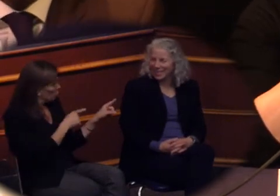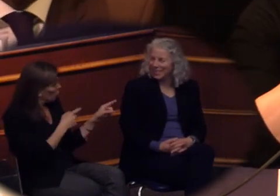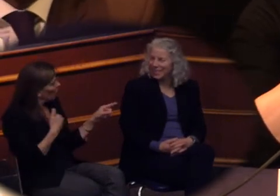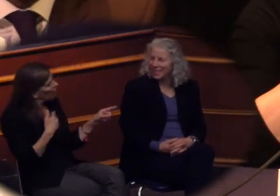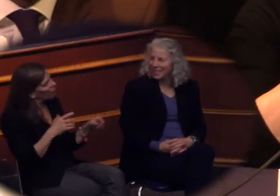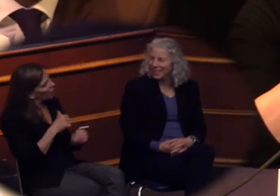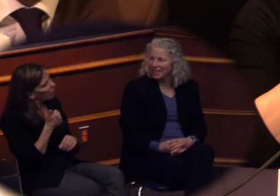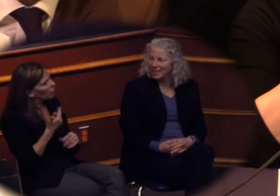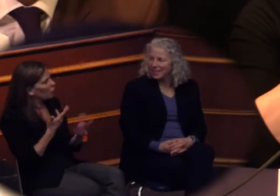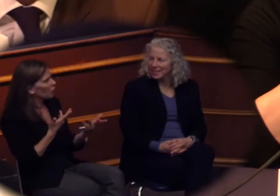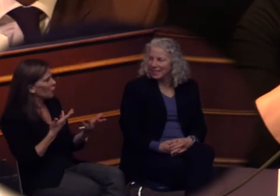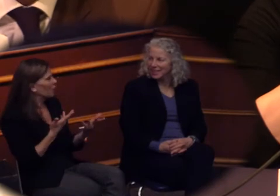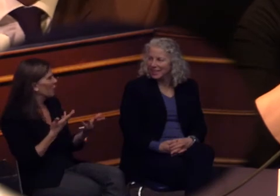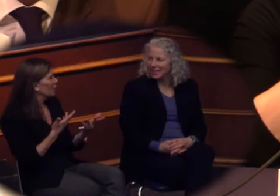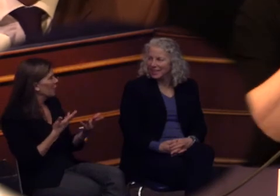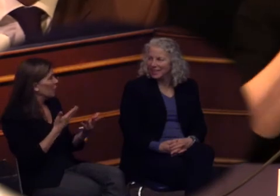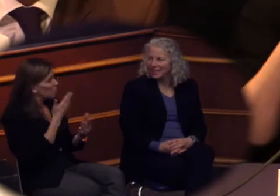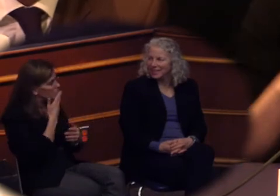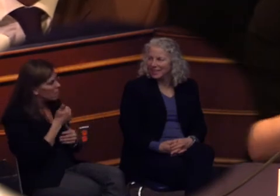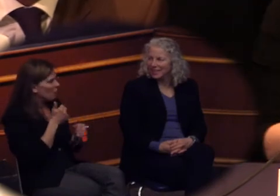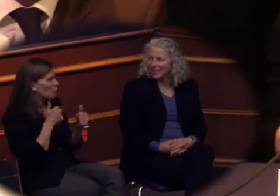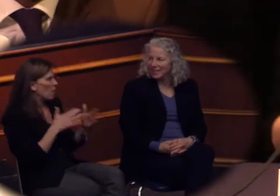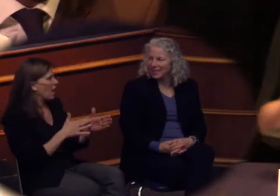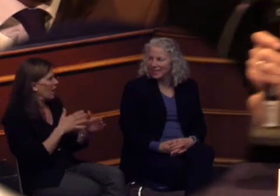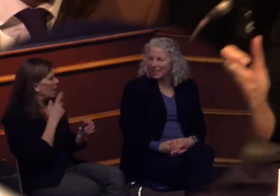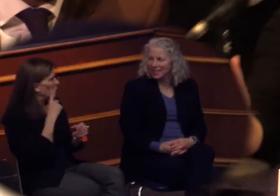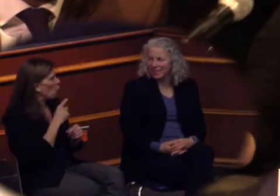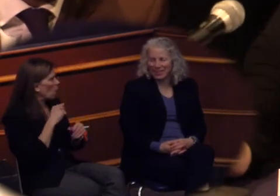less condescending method for being inclusive?